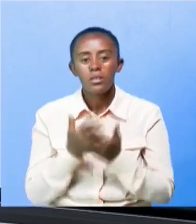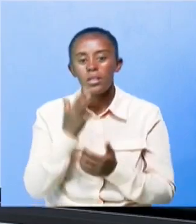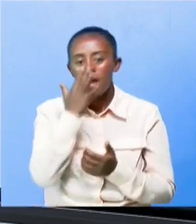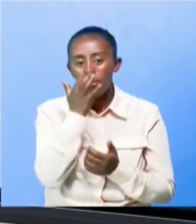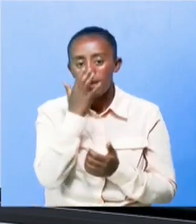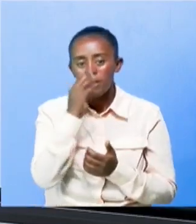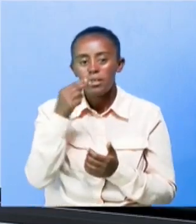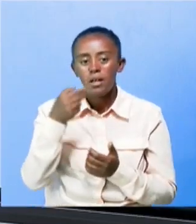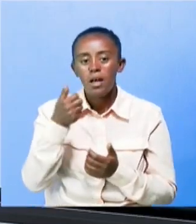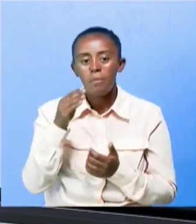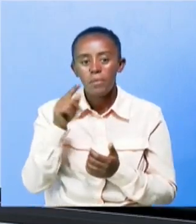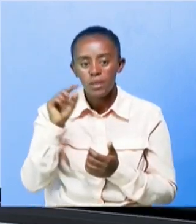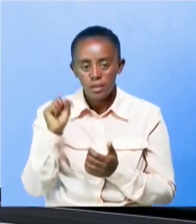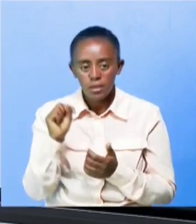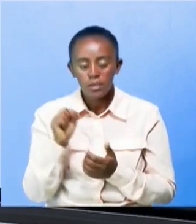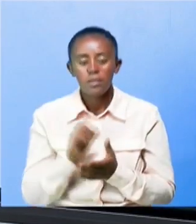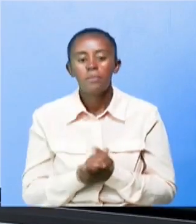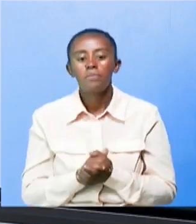habits of